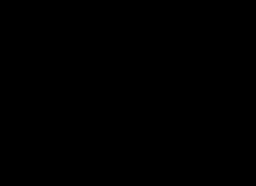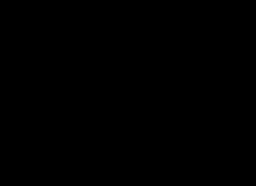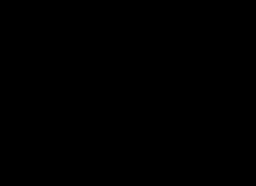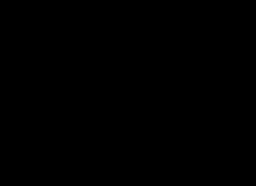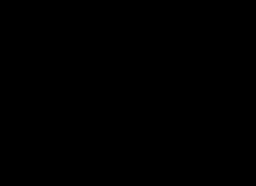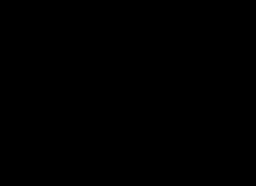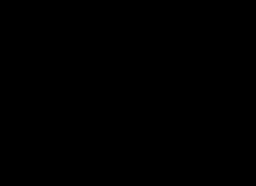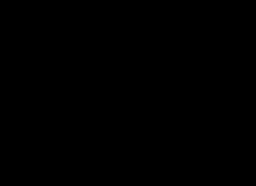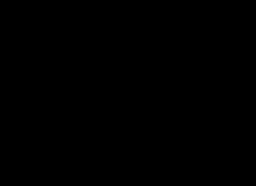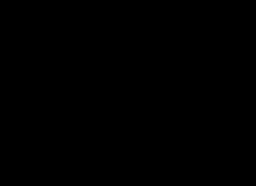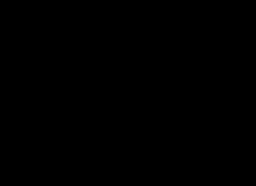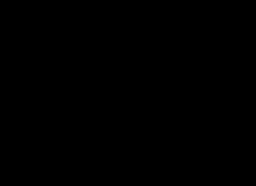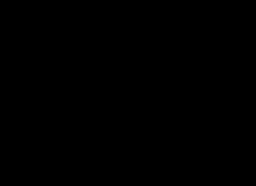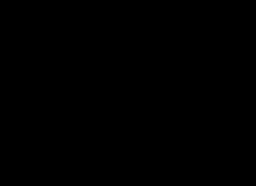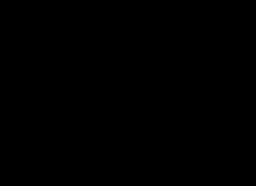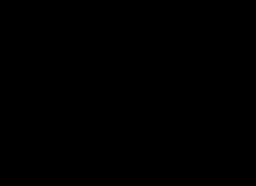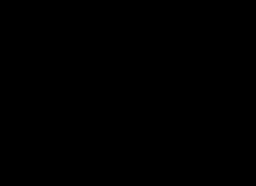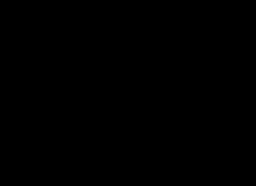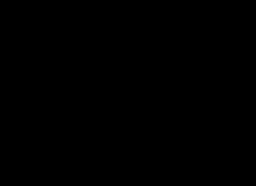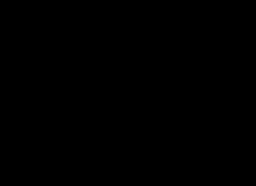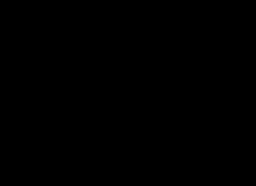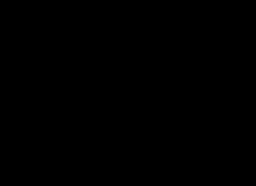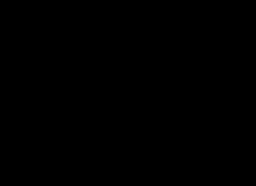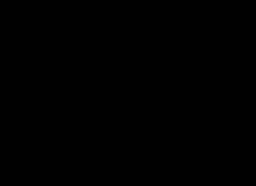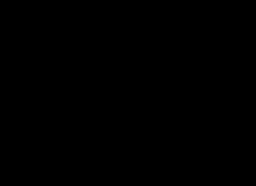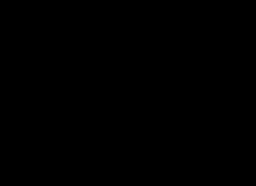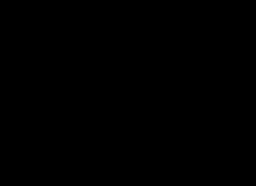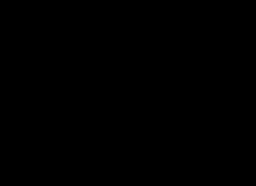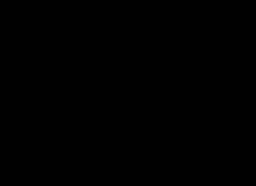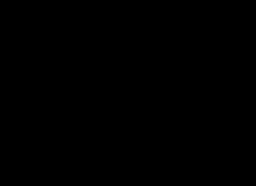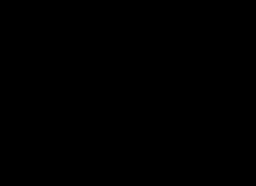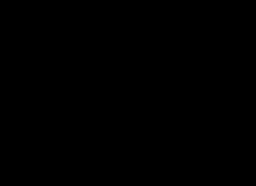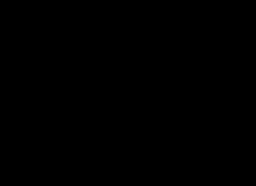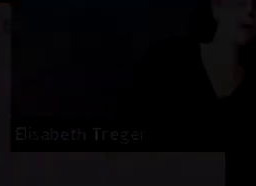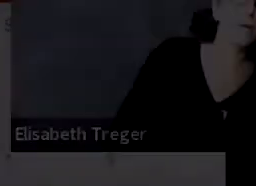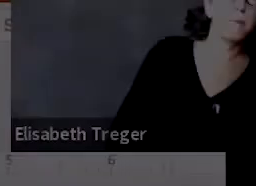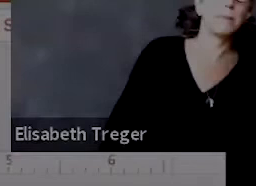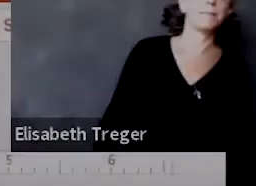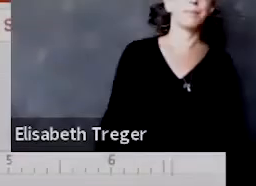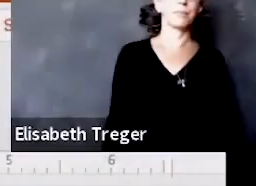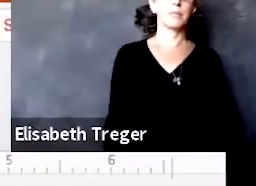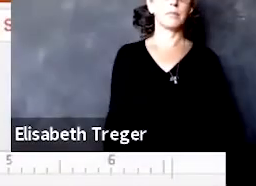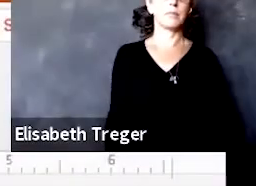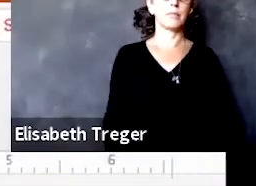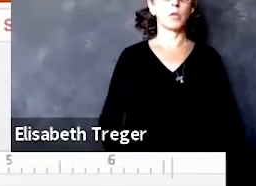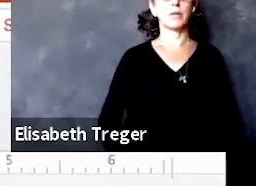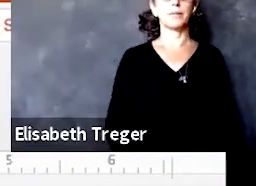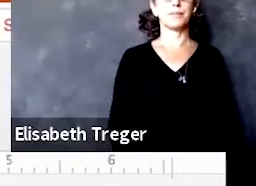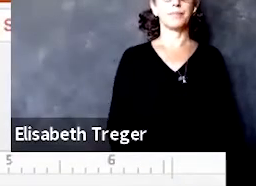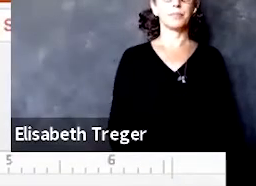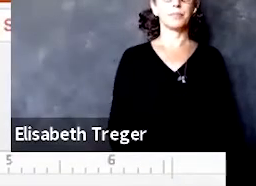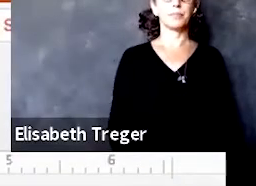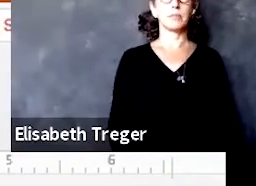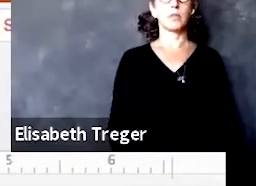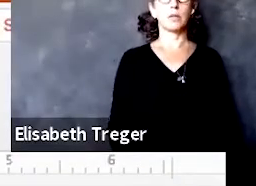message. Hey, Jonathan. Yeah. Can you share your screen? Yeah. Let me share it right here. First thing you want to do as a